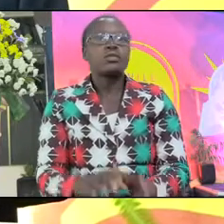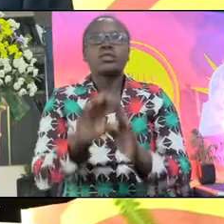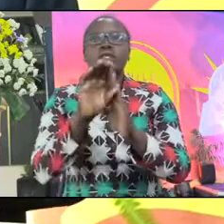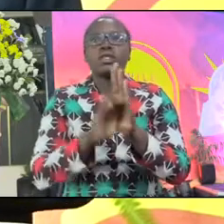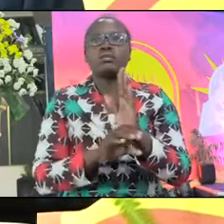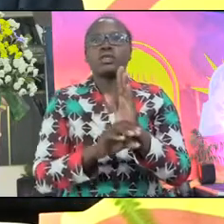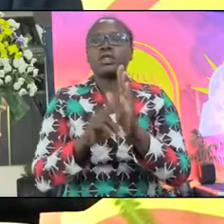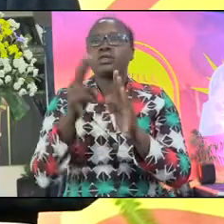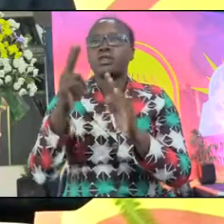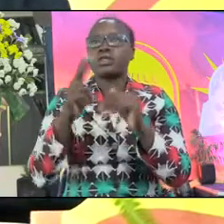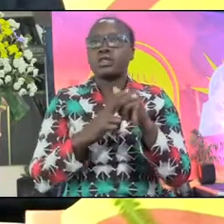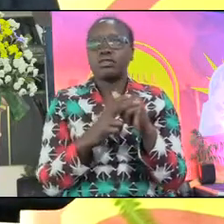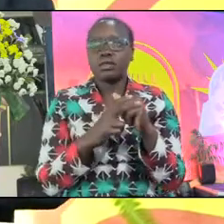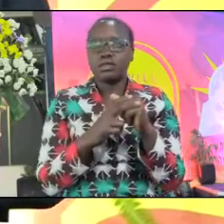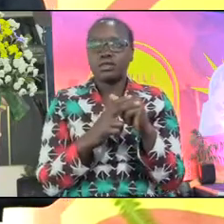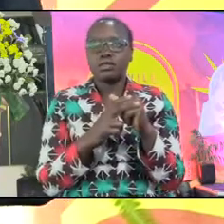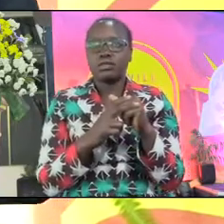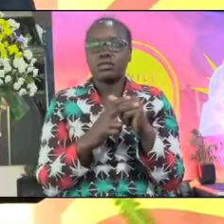Chapter 27.